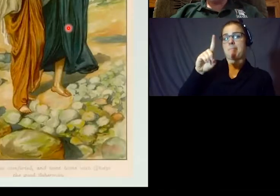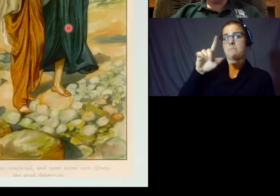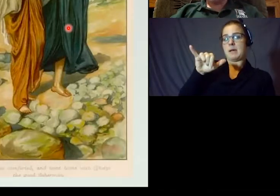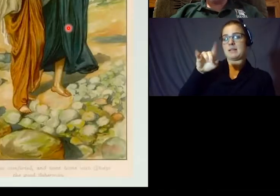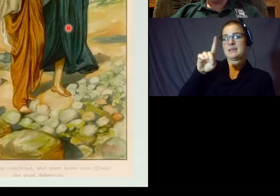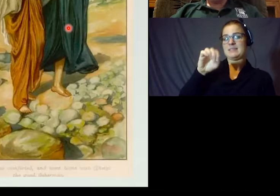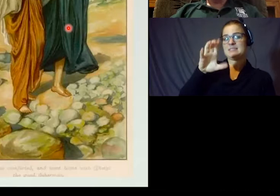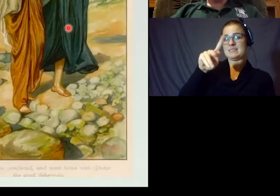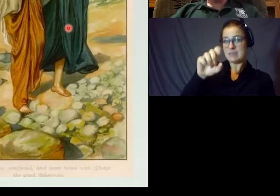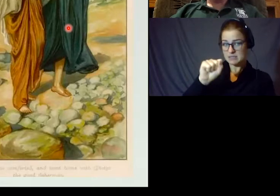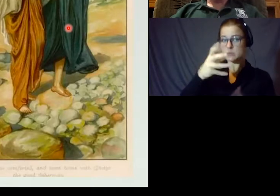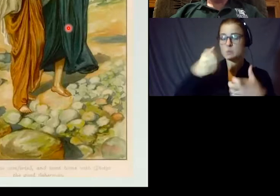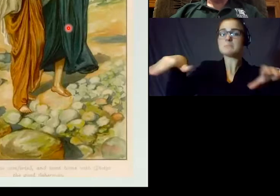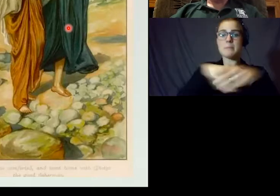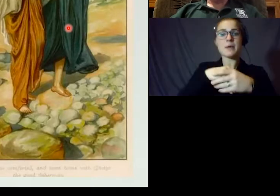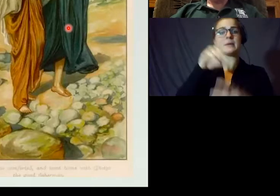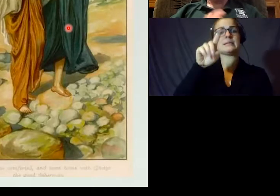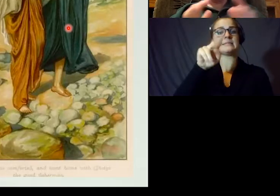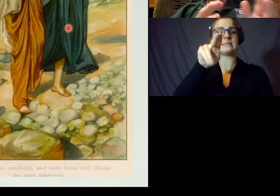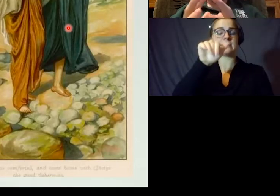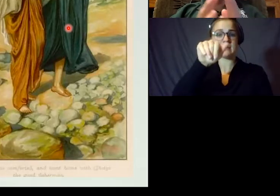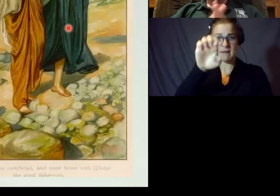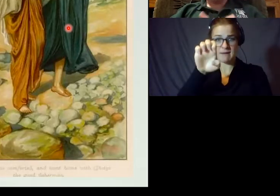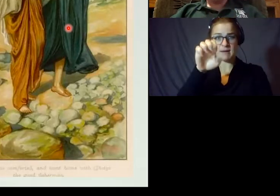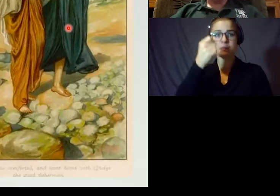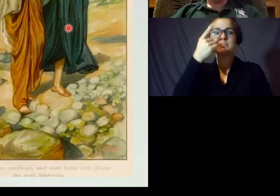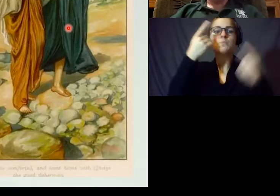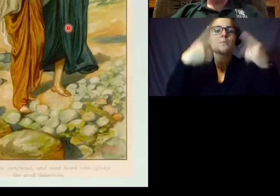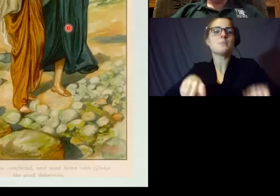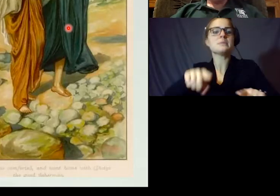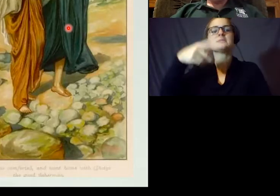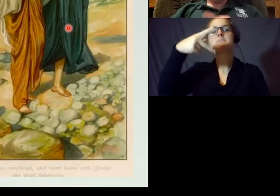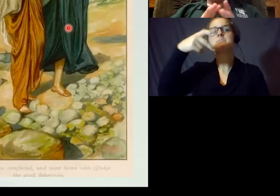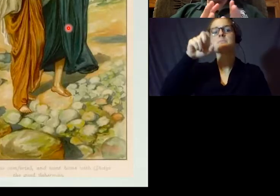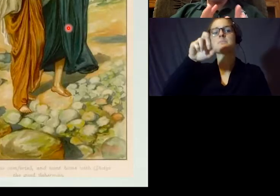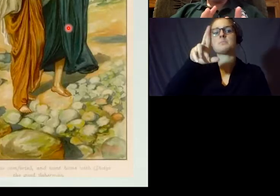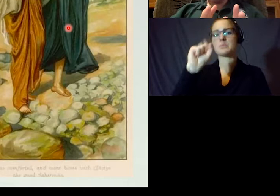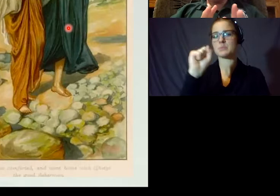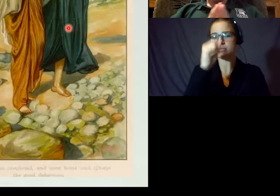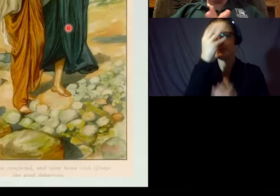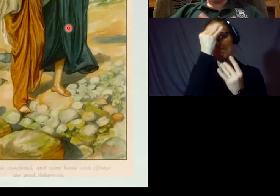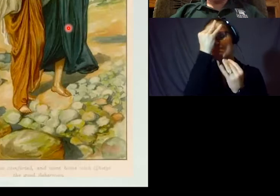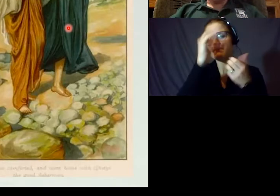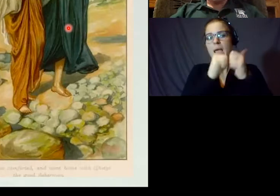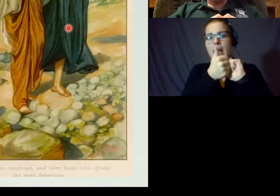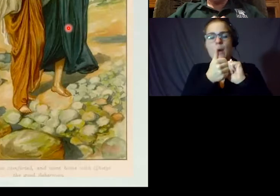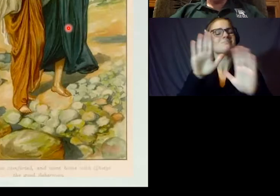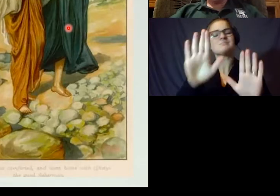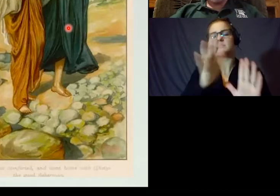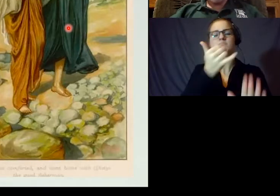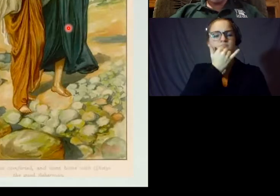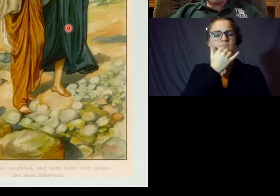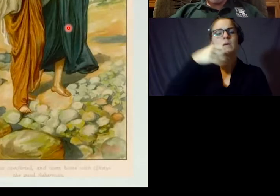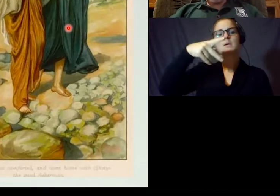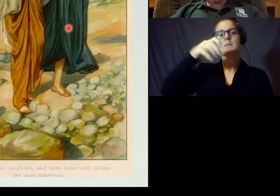doesn't want to allow it. So Perseus comes up with a plan to get Polydectes, comes up with a plan to get rid